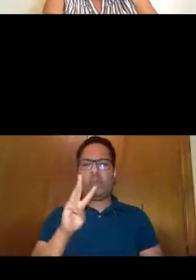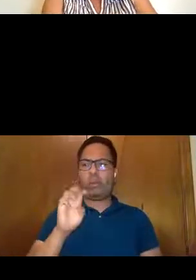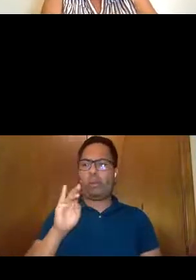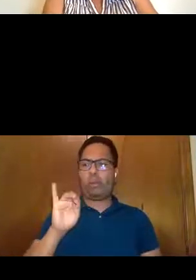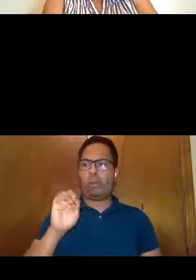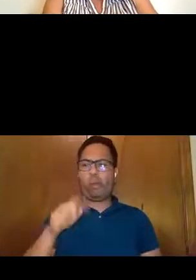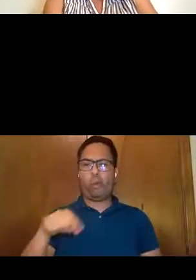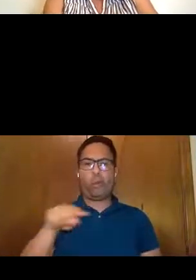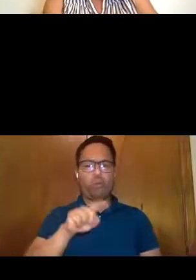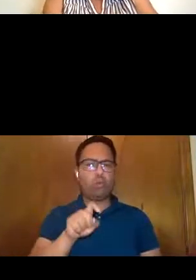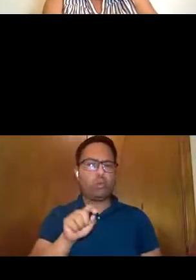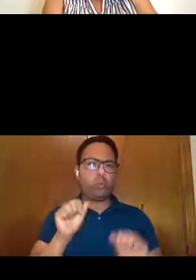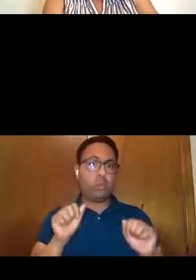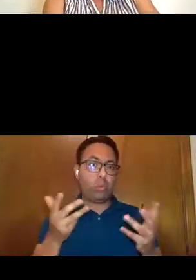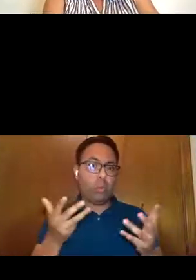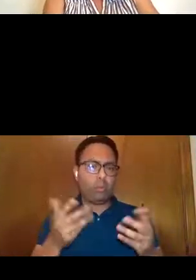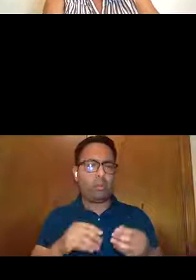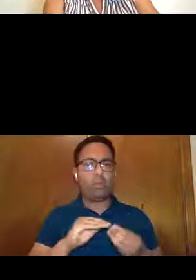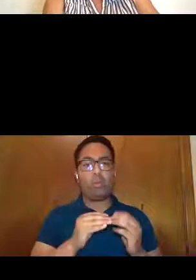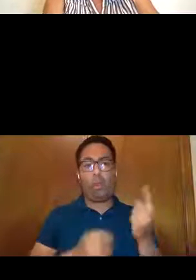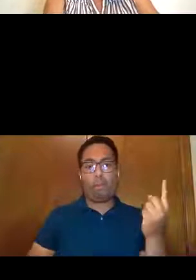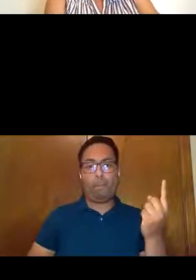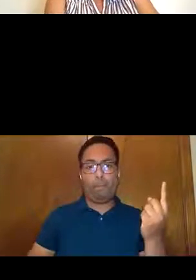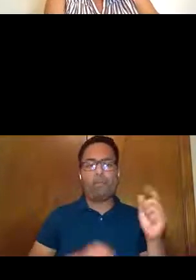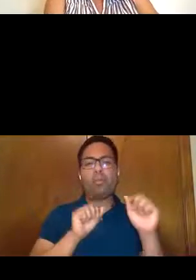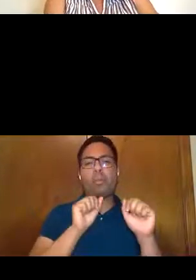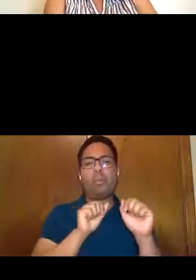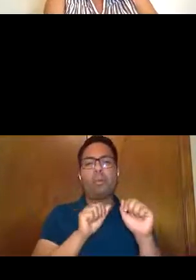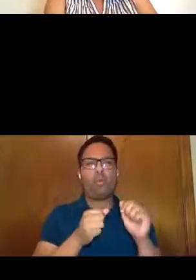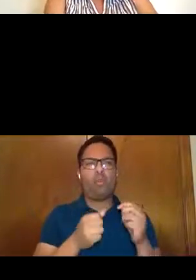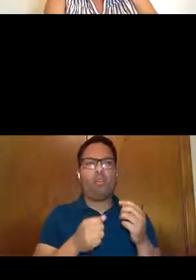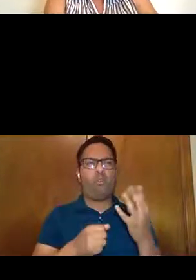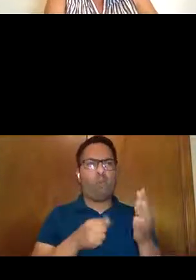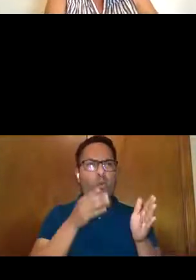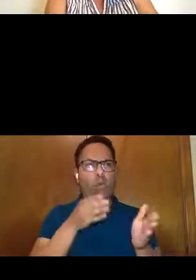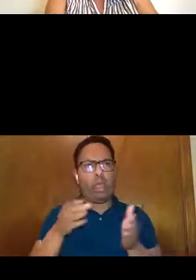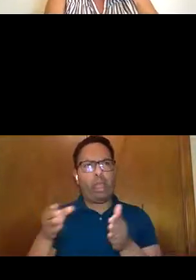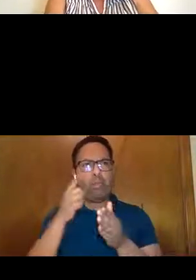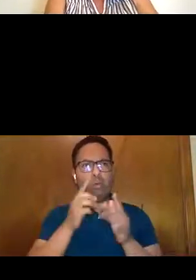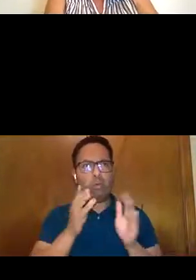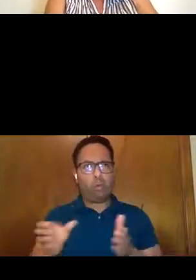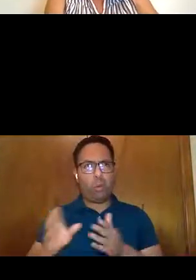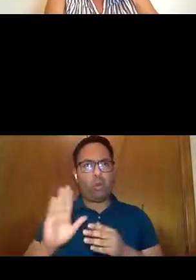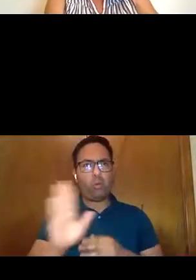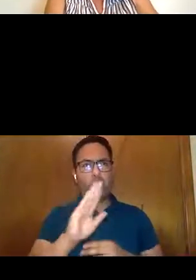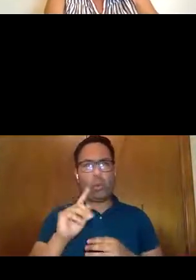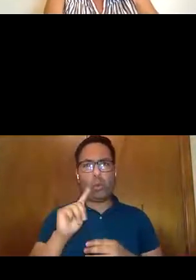to, number 1, identify 4 ways to prepare for your telemedicine